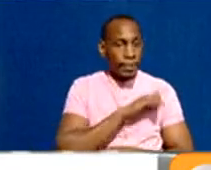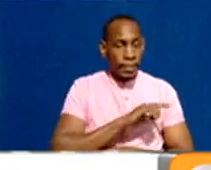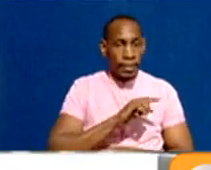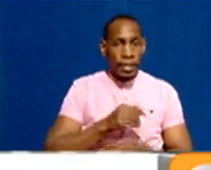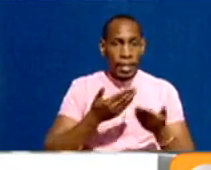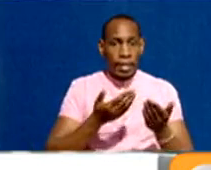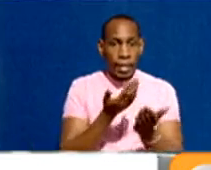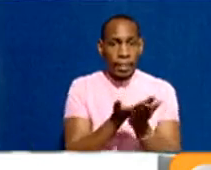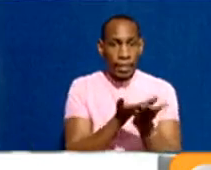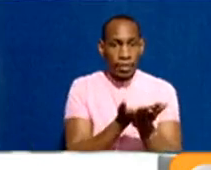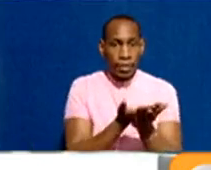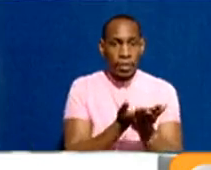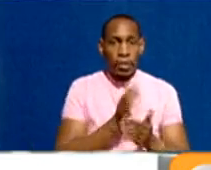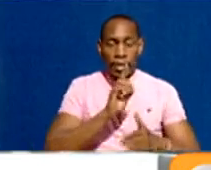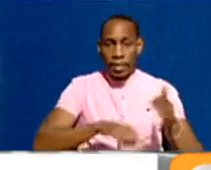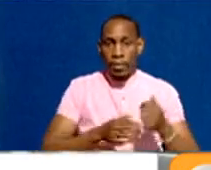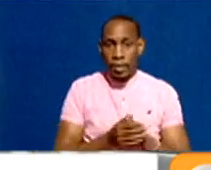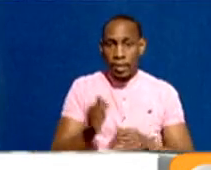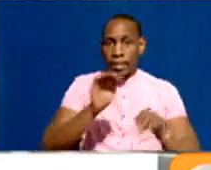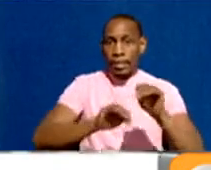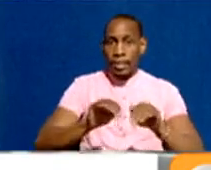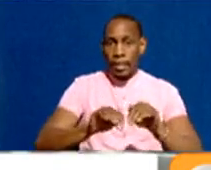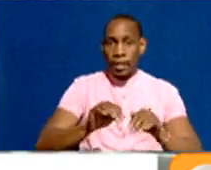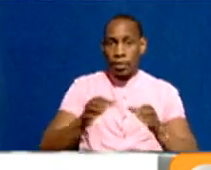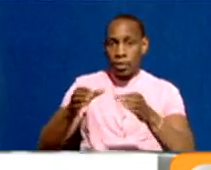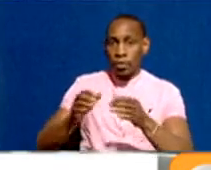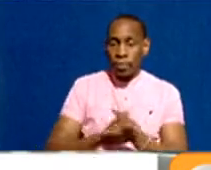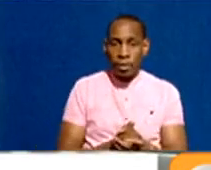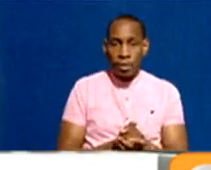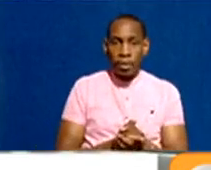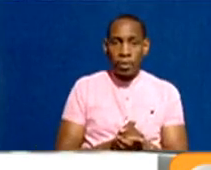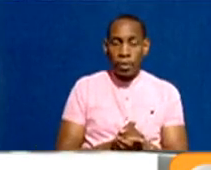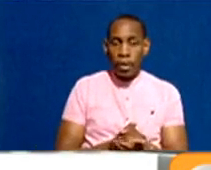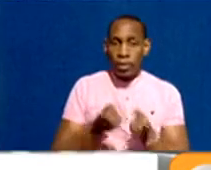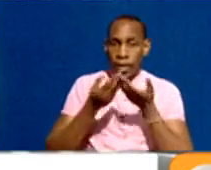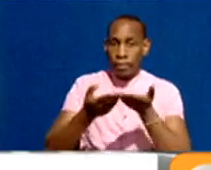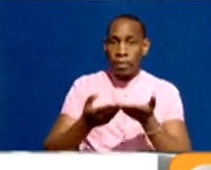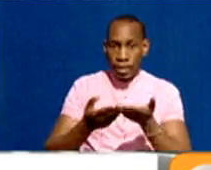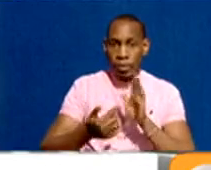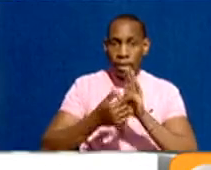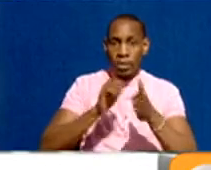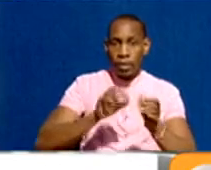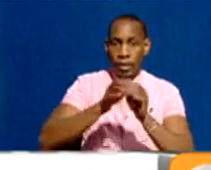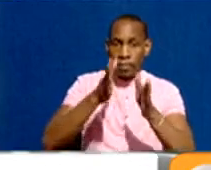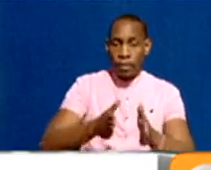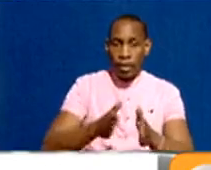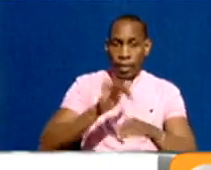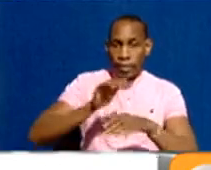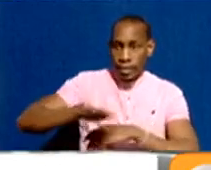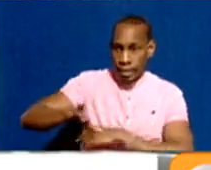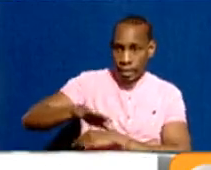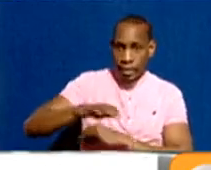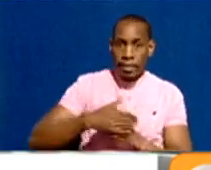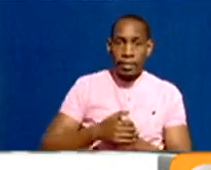accusations by petitioners, adding that the electoral body had comparative data that showed that voter turnout in the affected